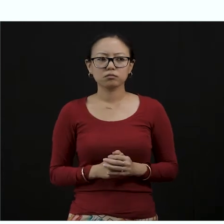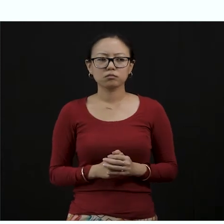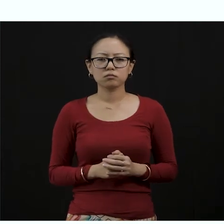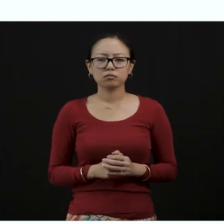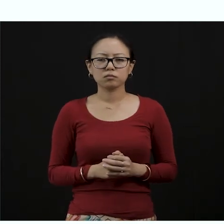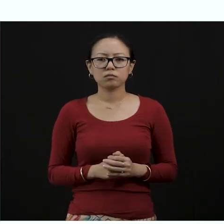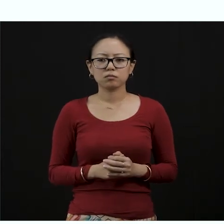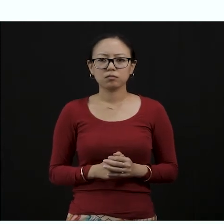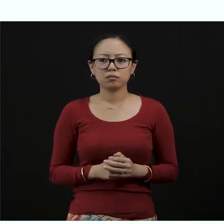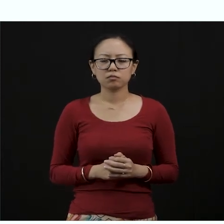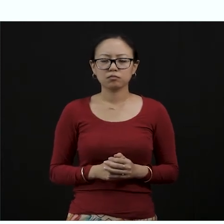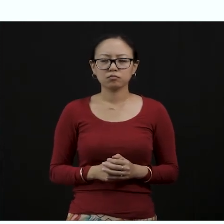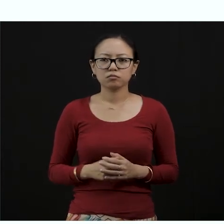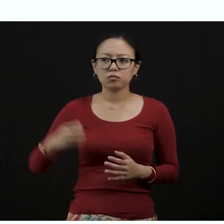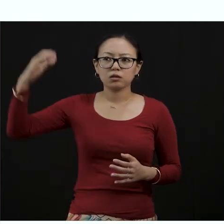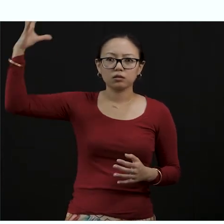Cuboid will be tiffin box.